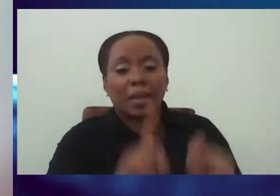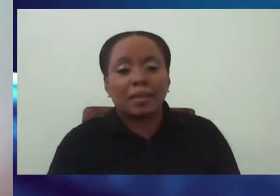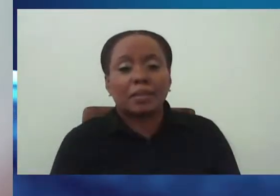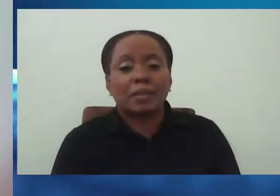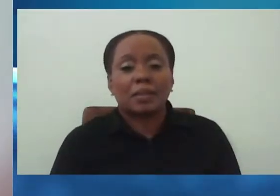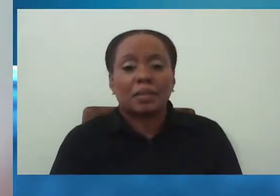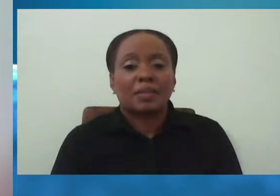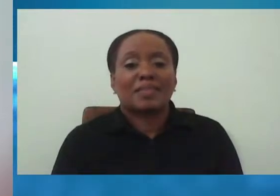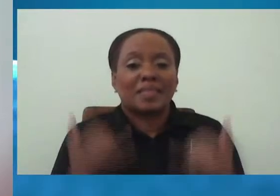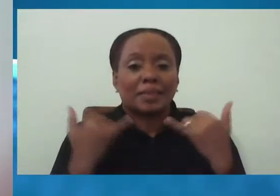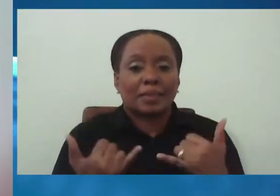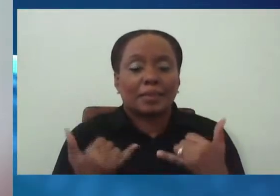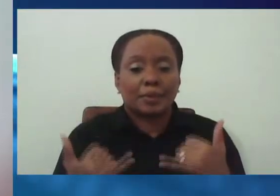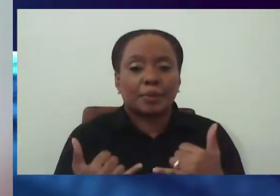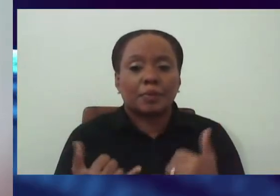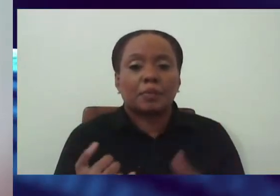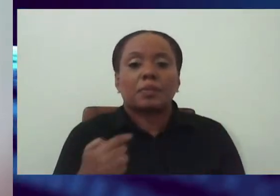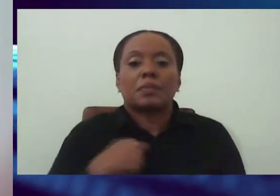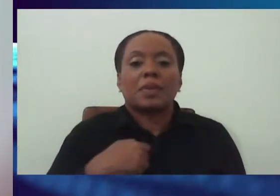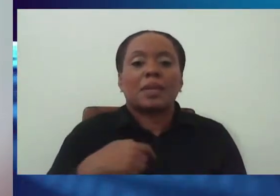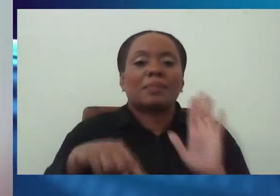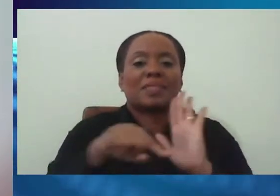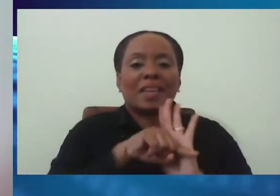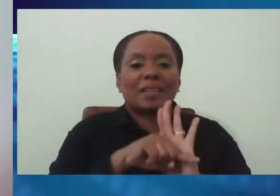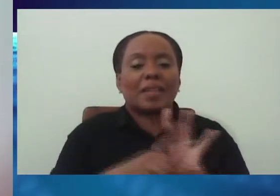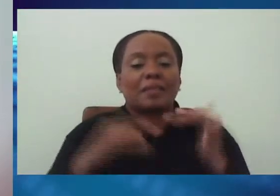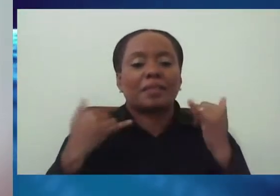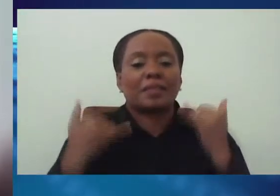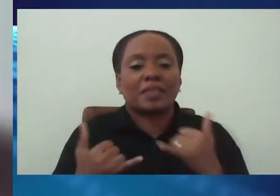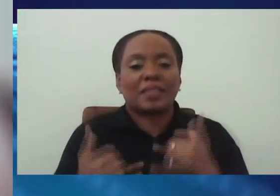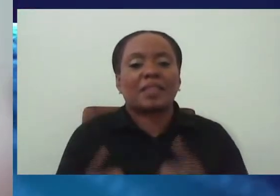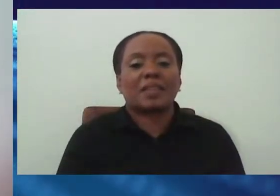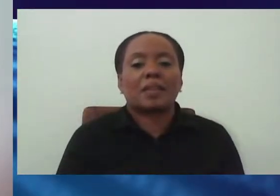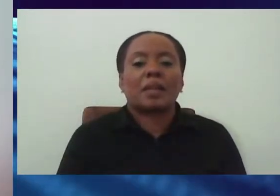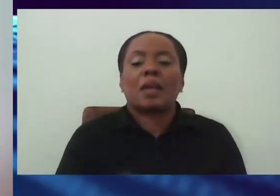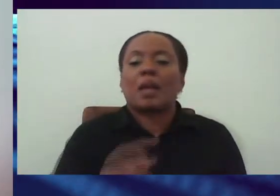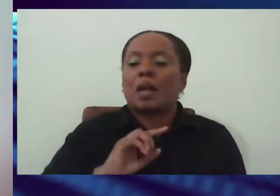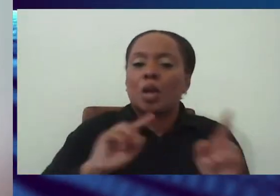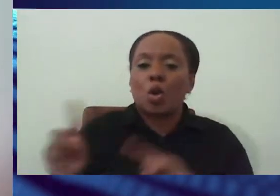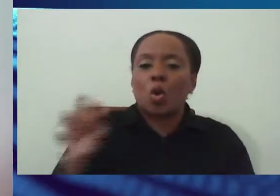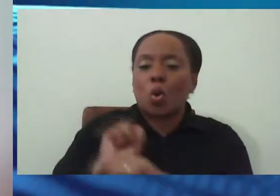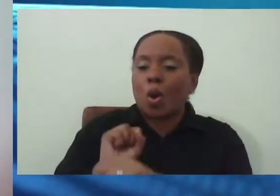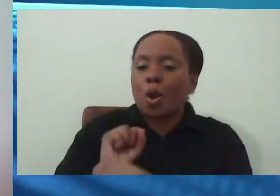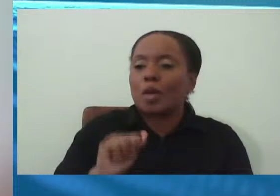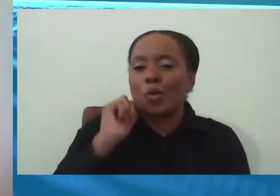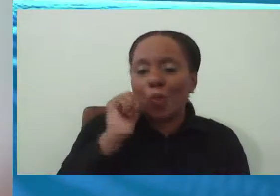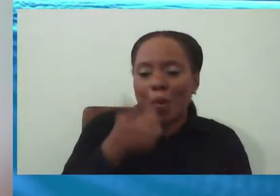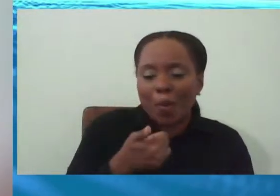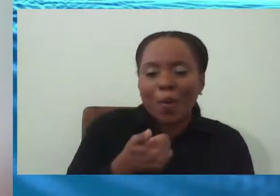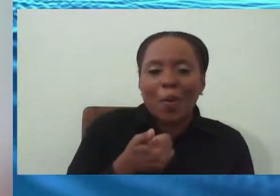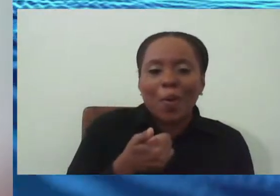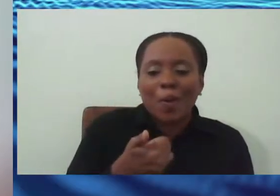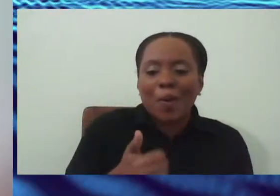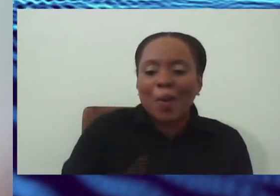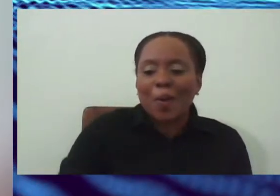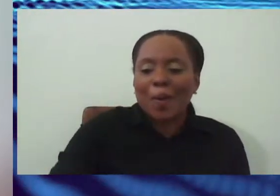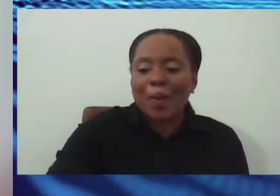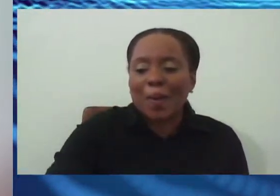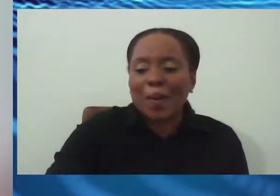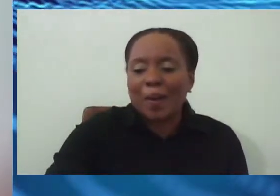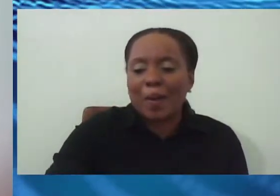tested today, and I'm negative today, and I go back to work tomorrow, but then I